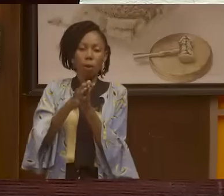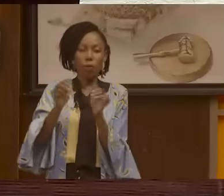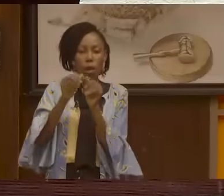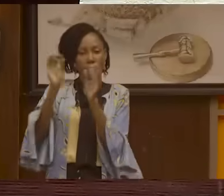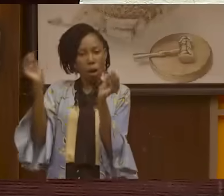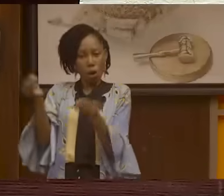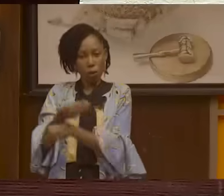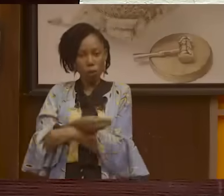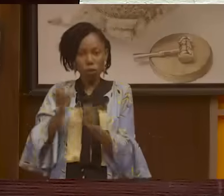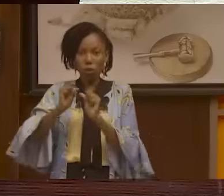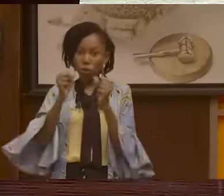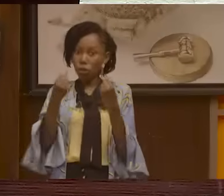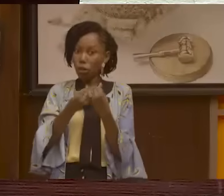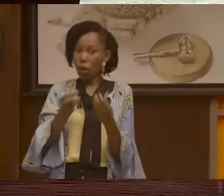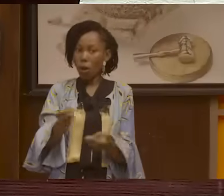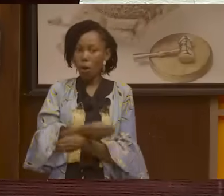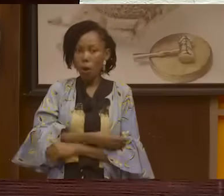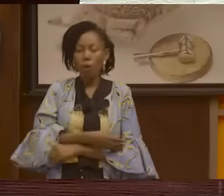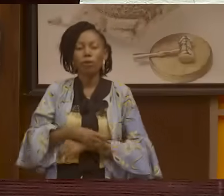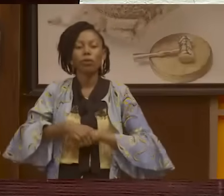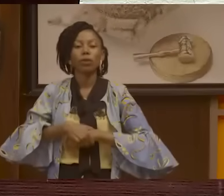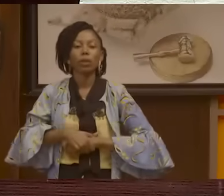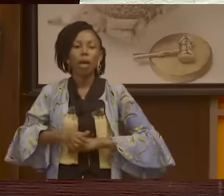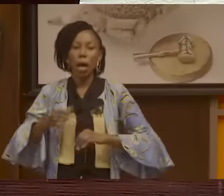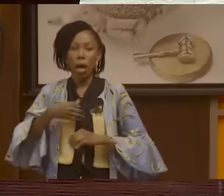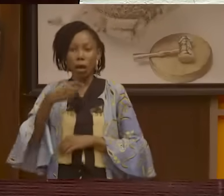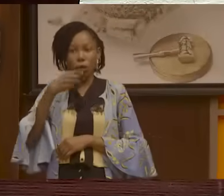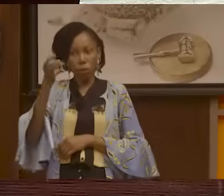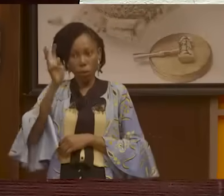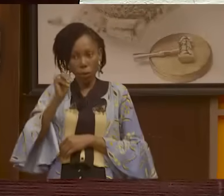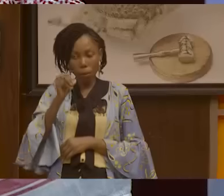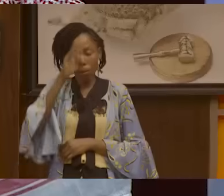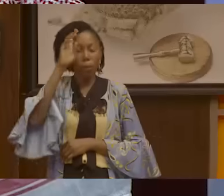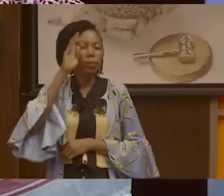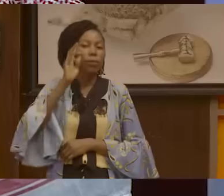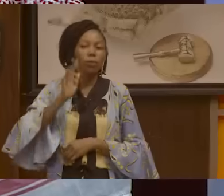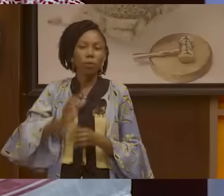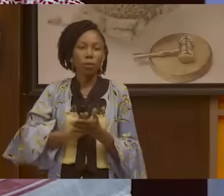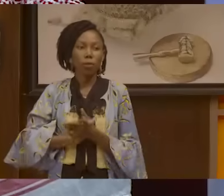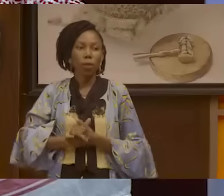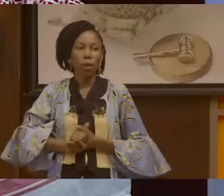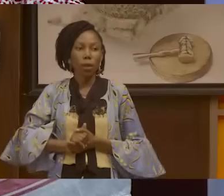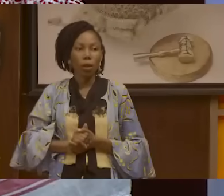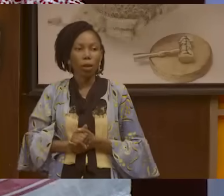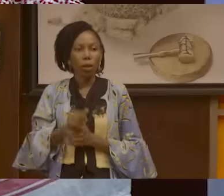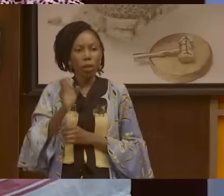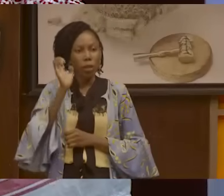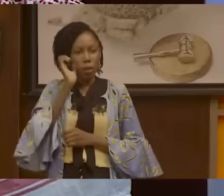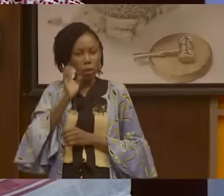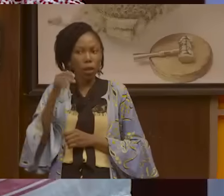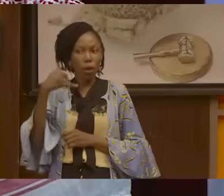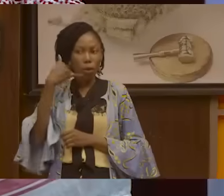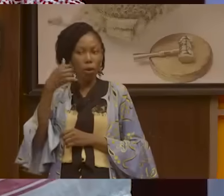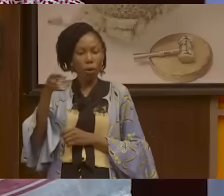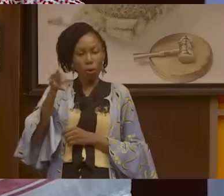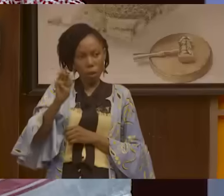area, Arena Office, Ogudu Road, Ojota, yes, Lagos. Ma'am. Yeah, we went there together. She was called upon